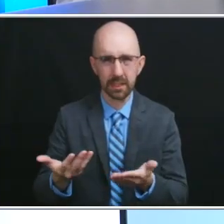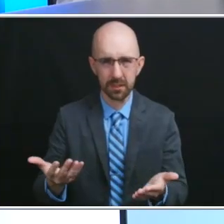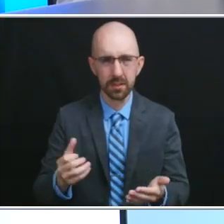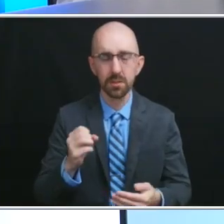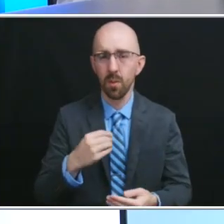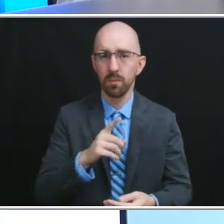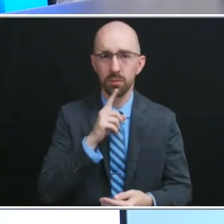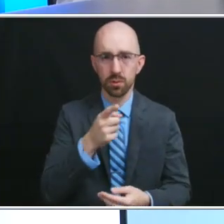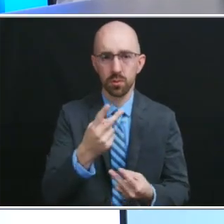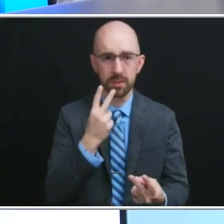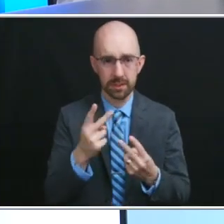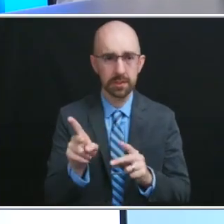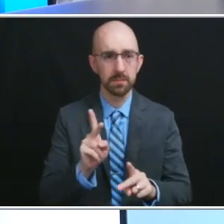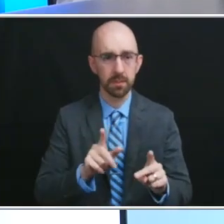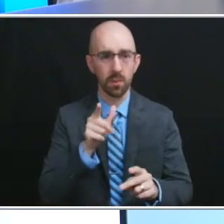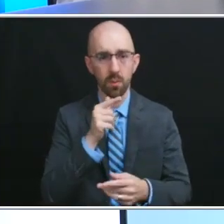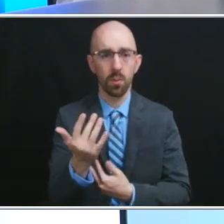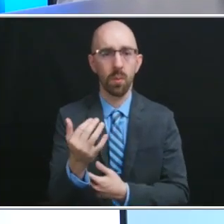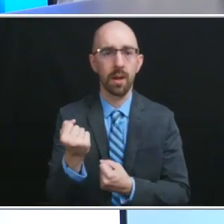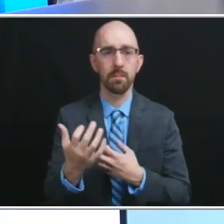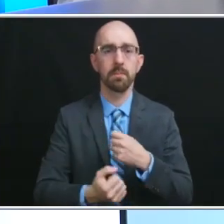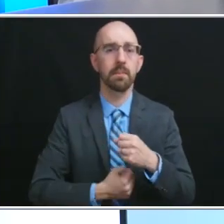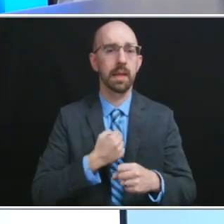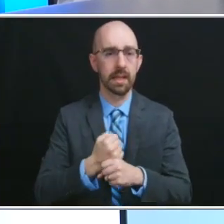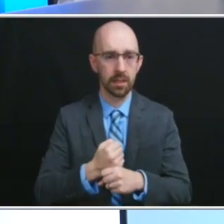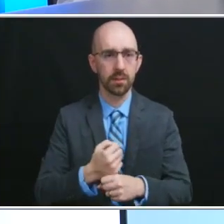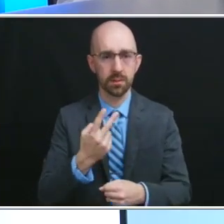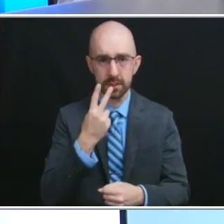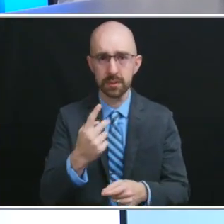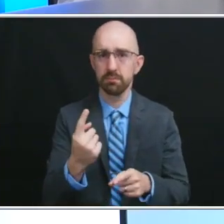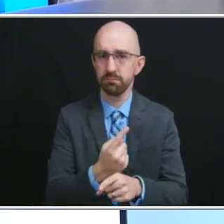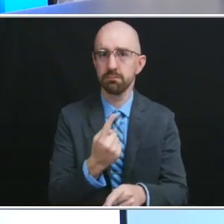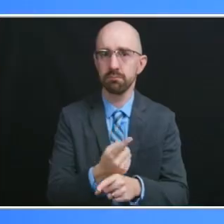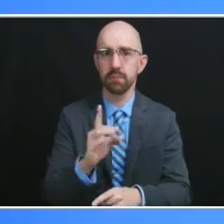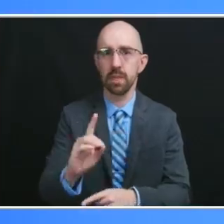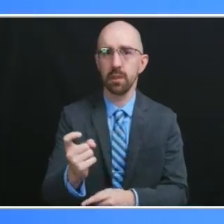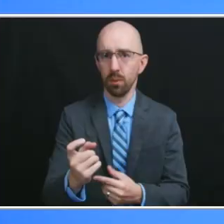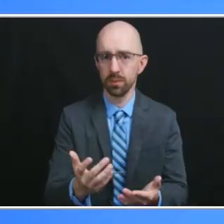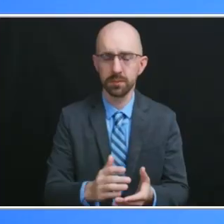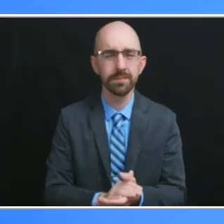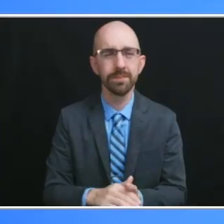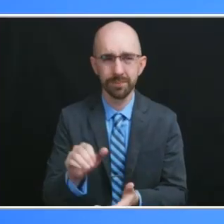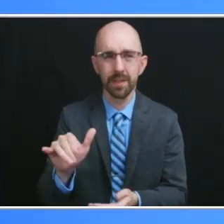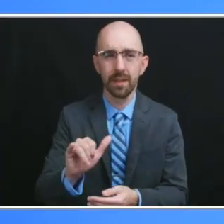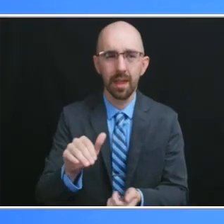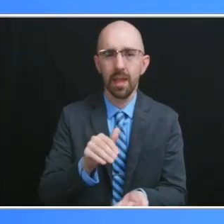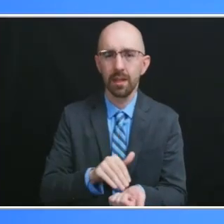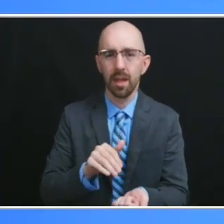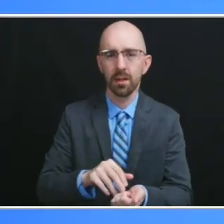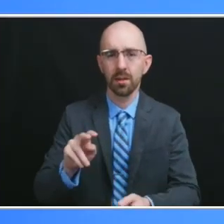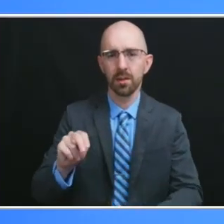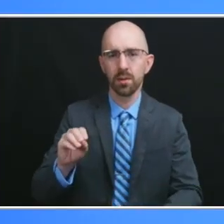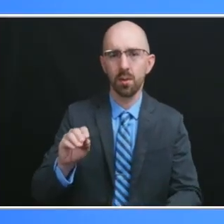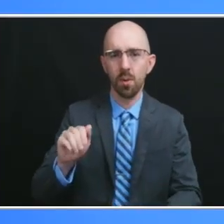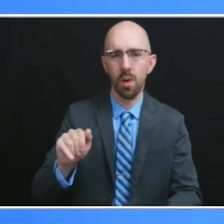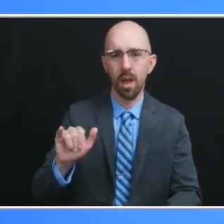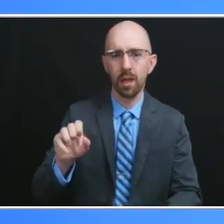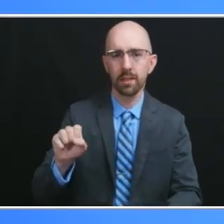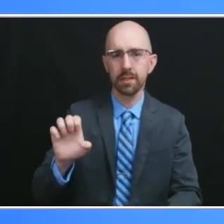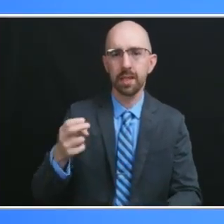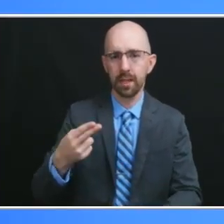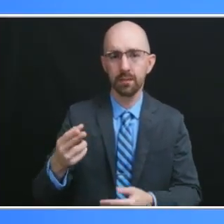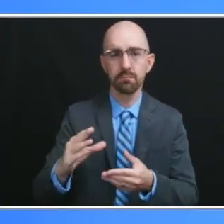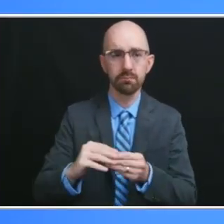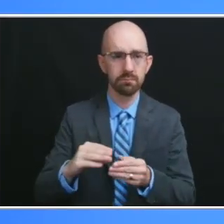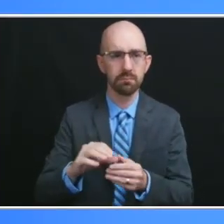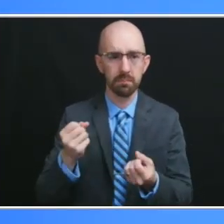seeing people who have waited years for a proper diagnosis. Exactly, yeah, like Dr. Noaise said, you know, a lot of the symptoms can be very